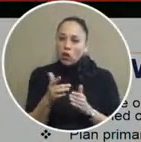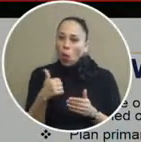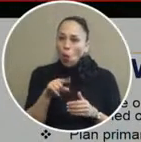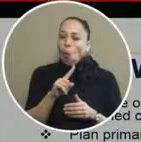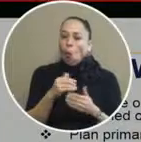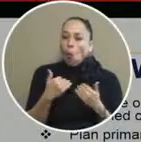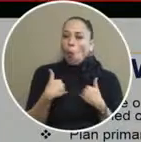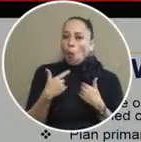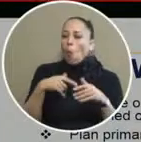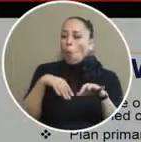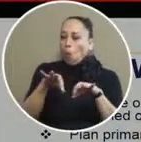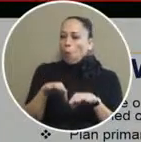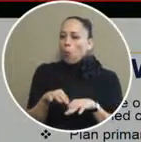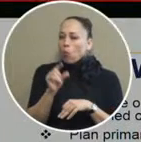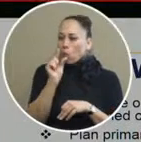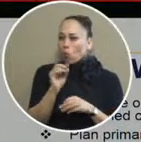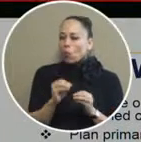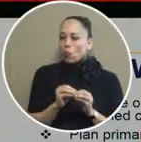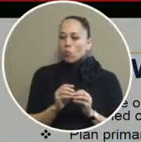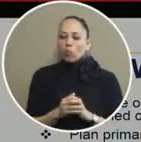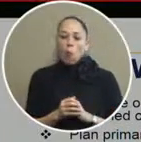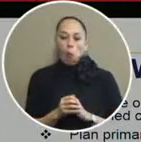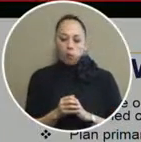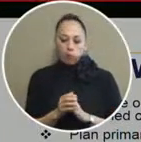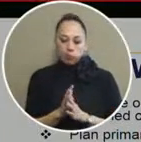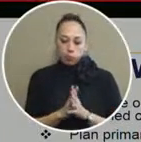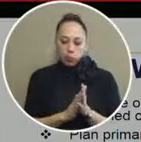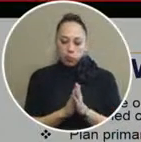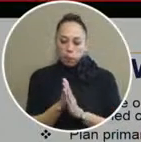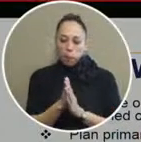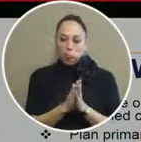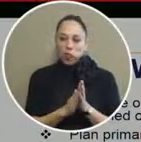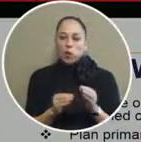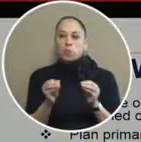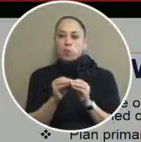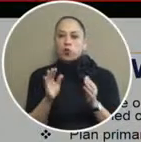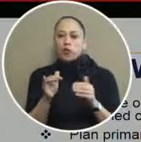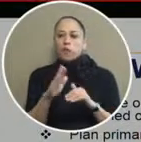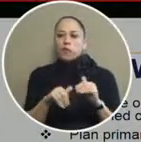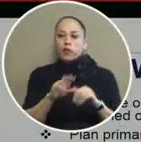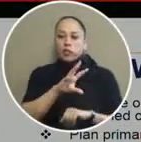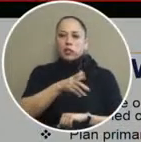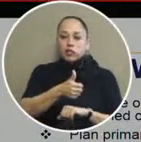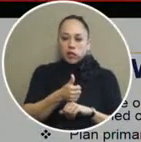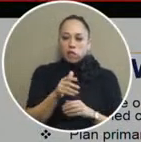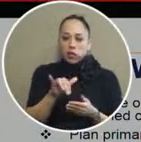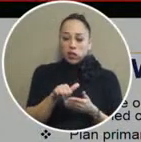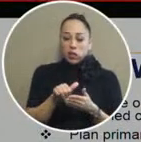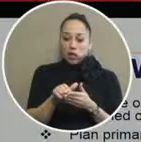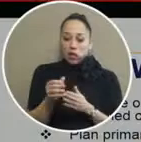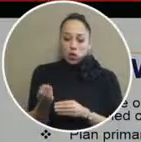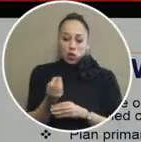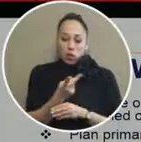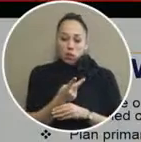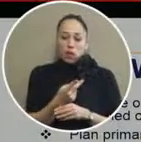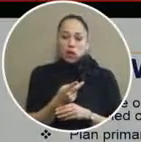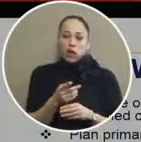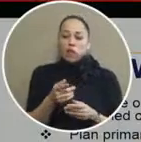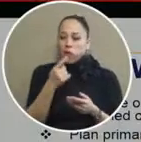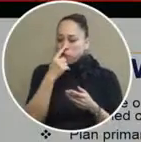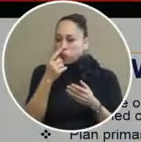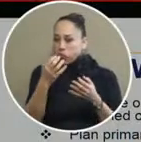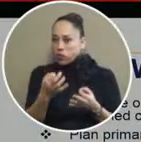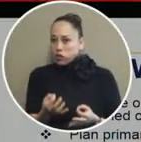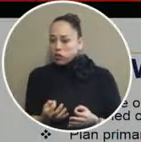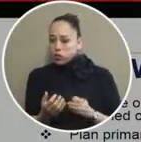so I'll talk about that in a little bit. Rather than establishing an arbitrary return date, the decision to